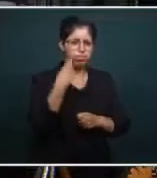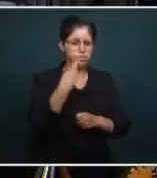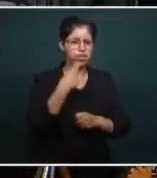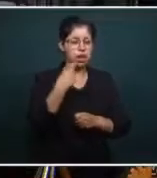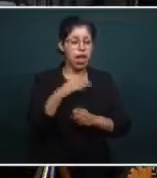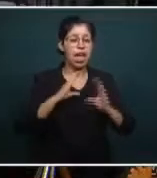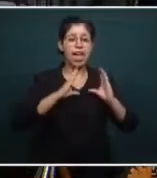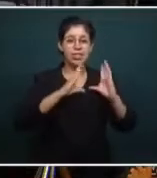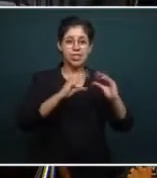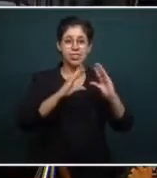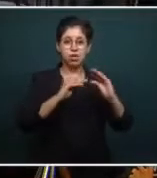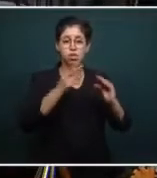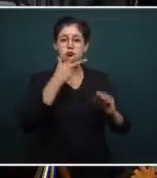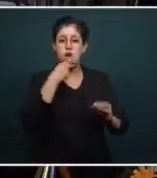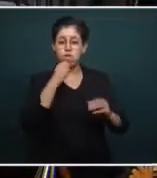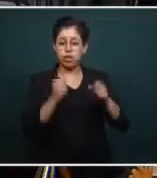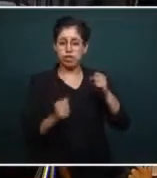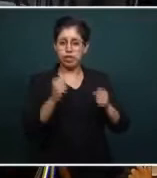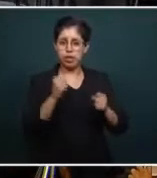notifying the public,